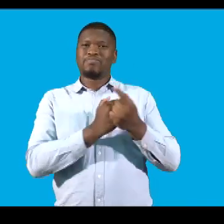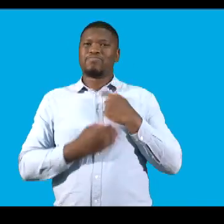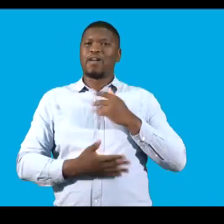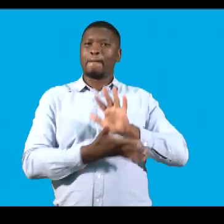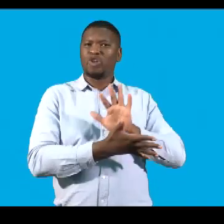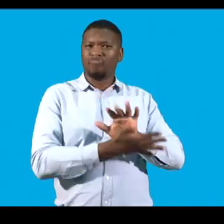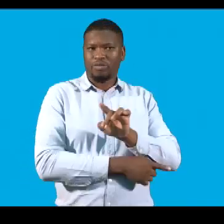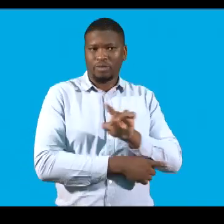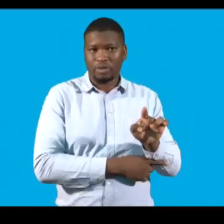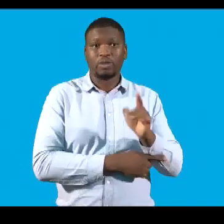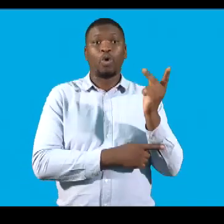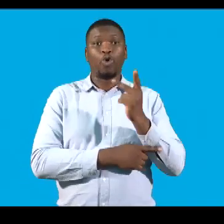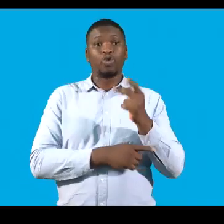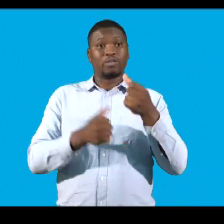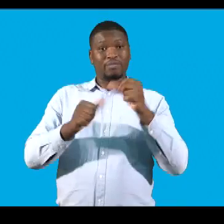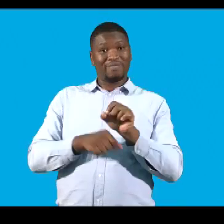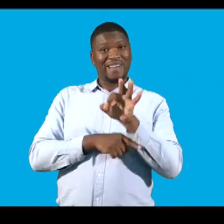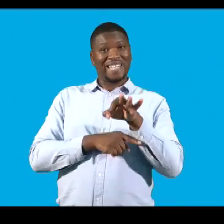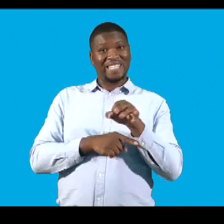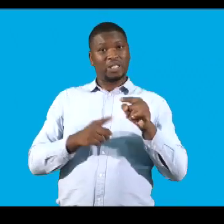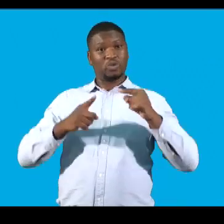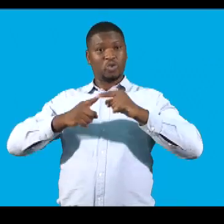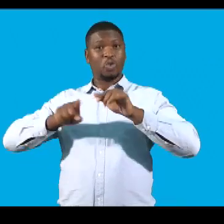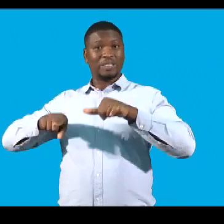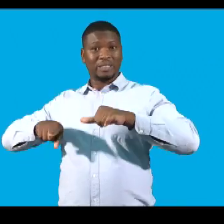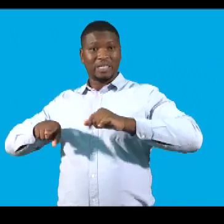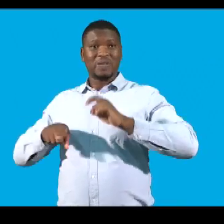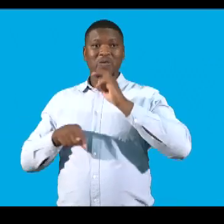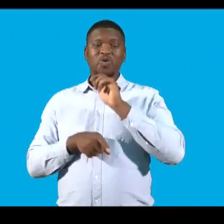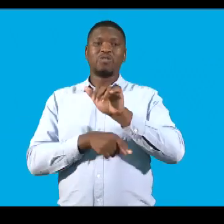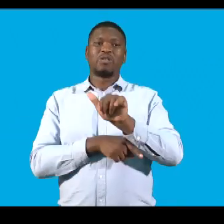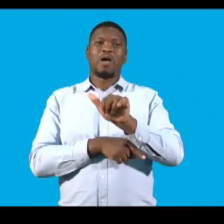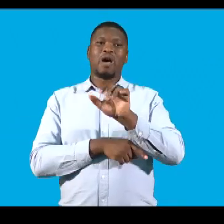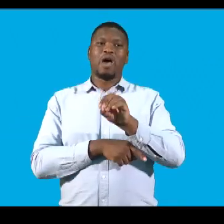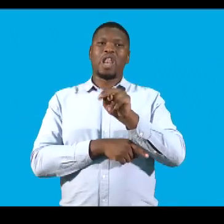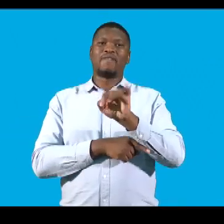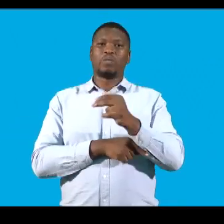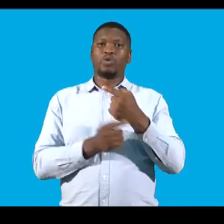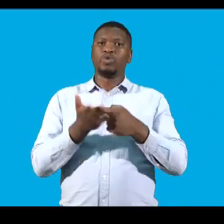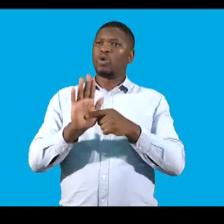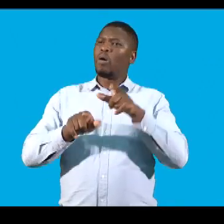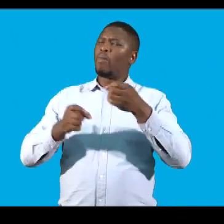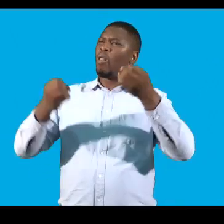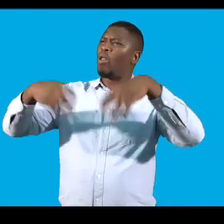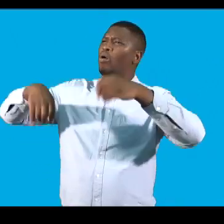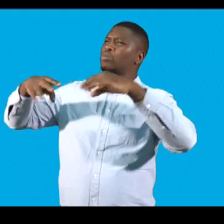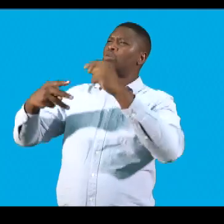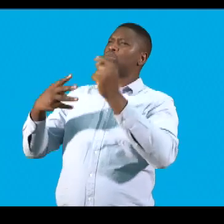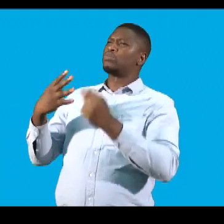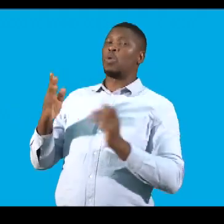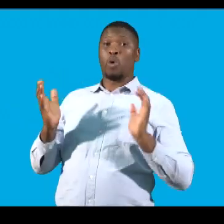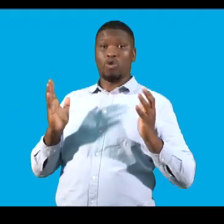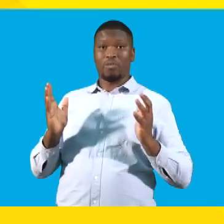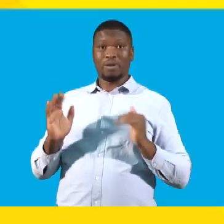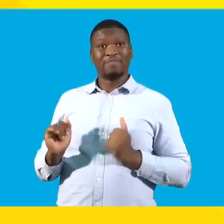of nature. And it also, in lines 13 to 16, uses no anaphora to indicate the human loss